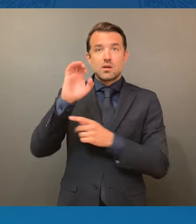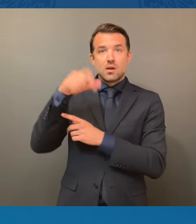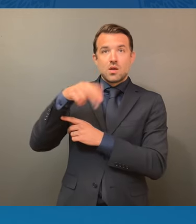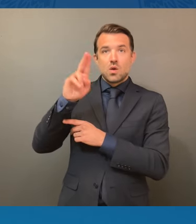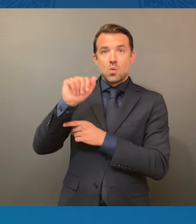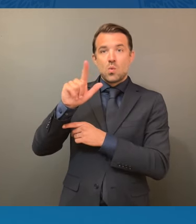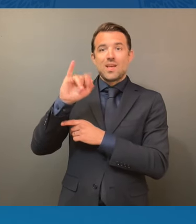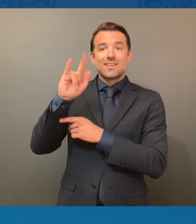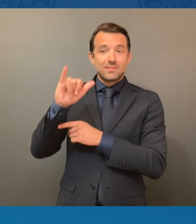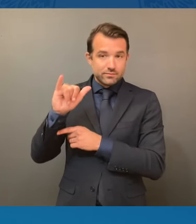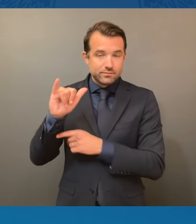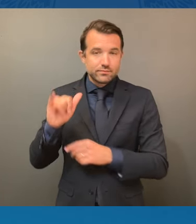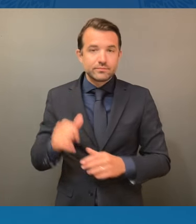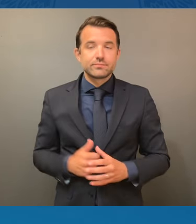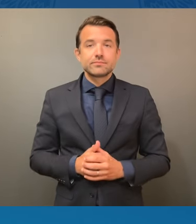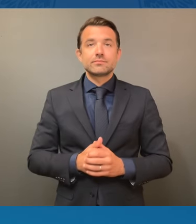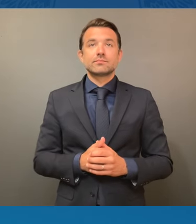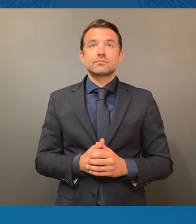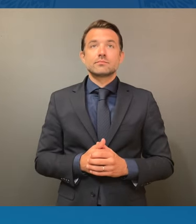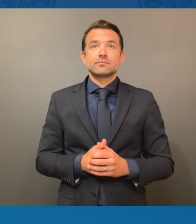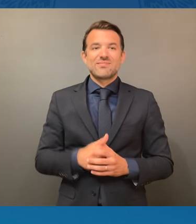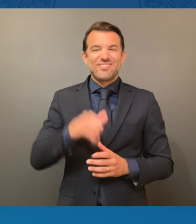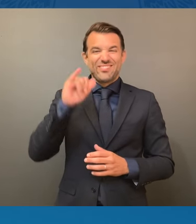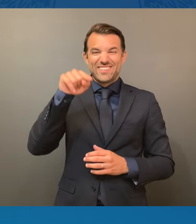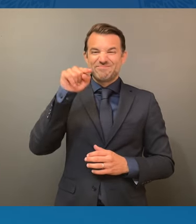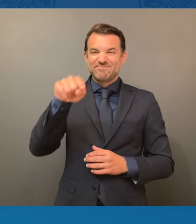that begins with our children.